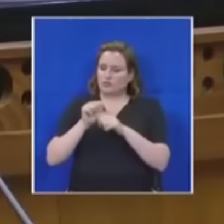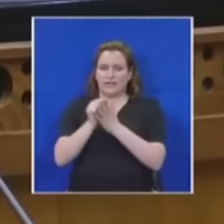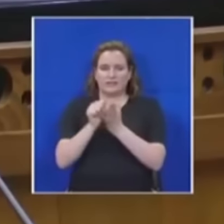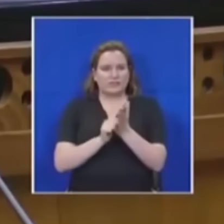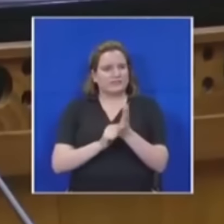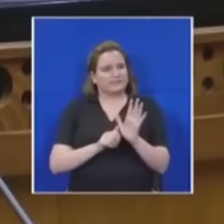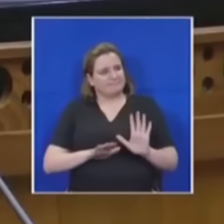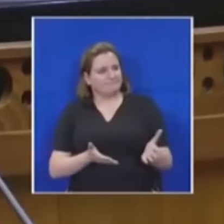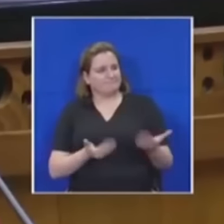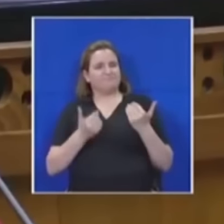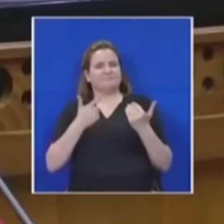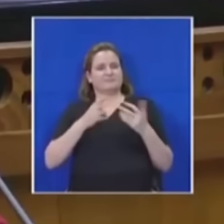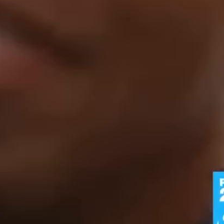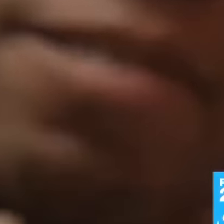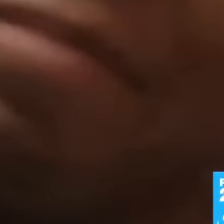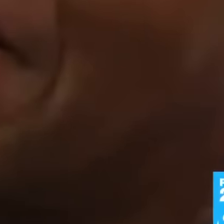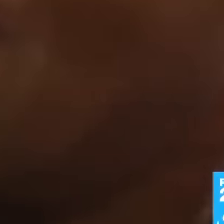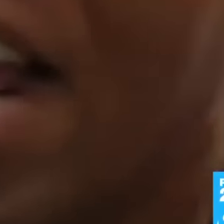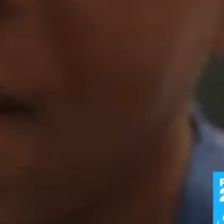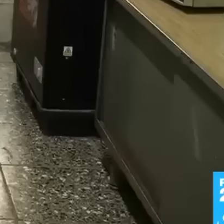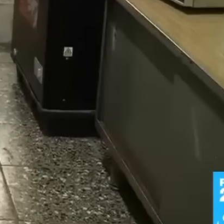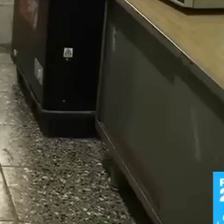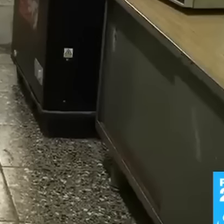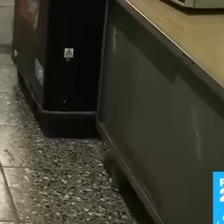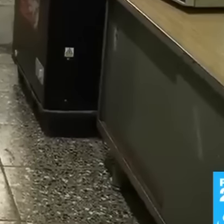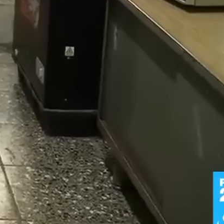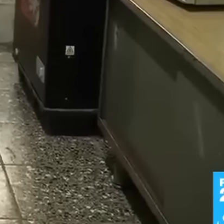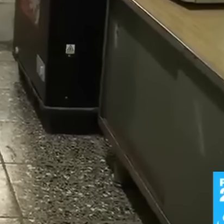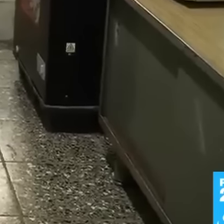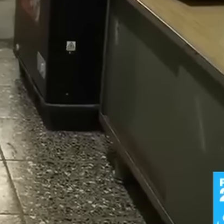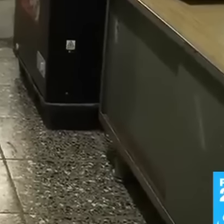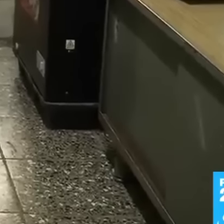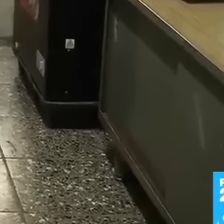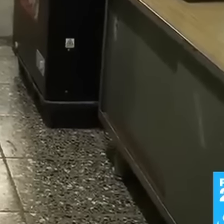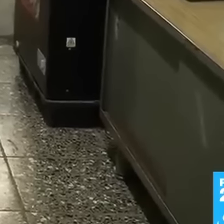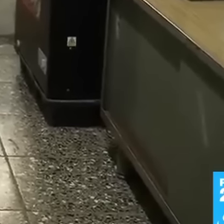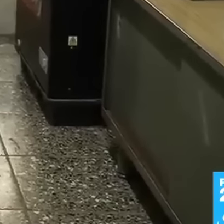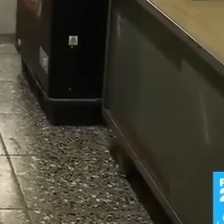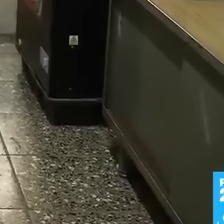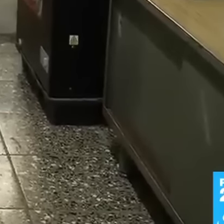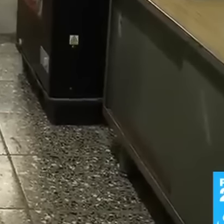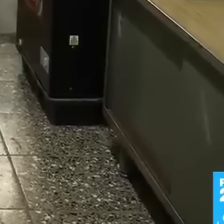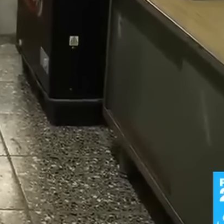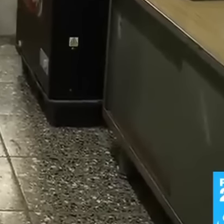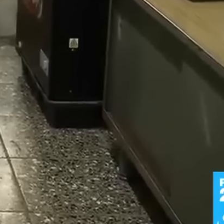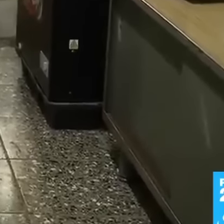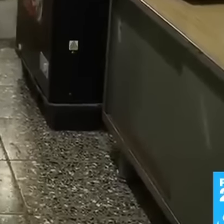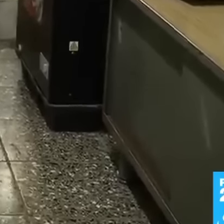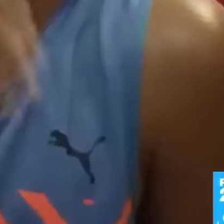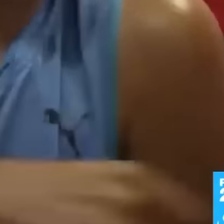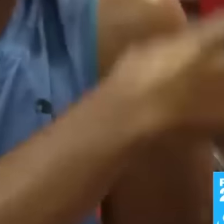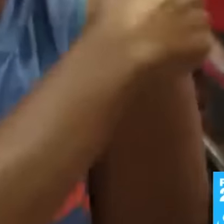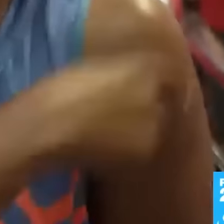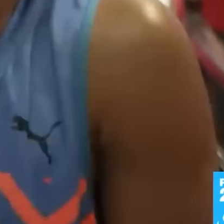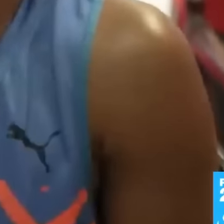bring about free education for all. Many go abroad to the United States to send their pay back to their families,